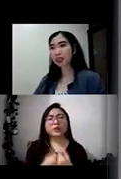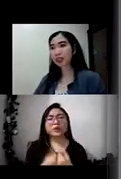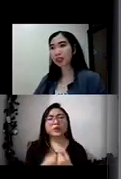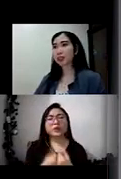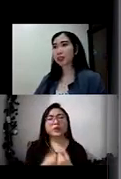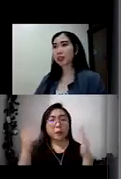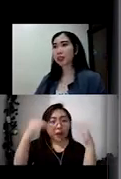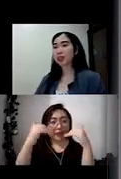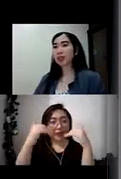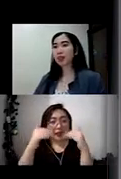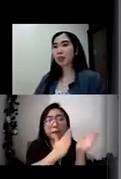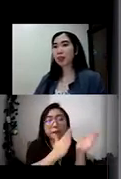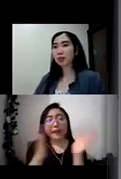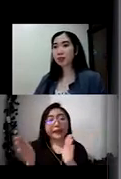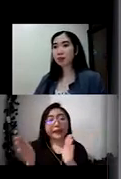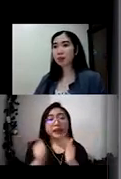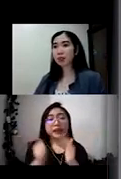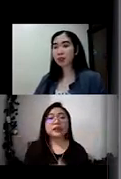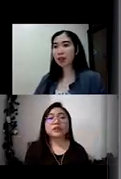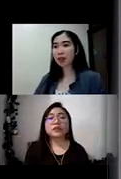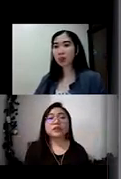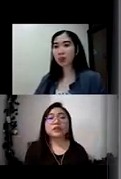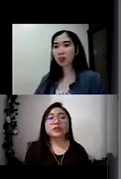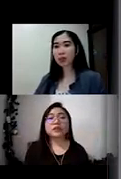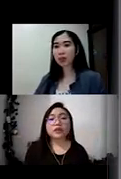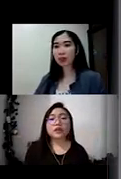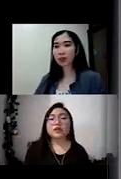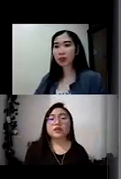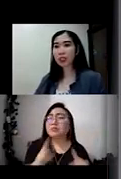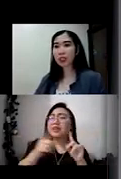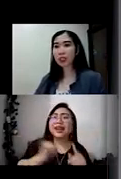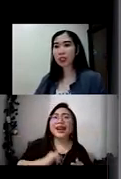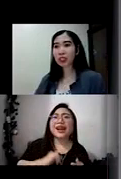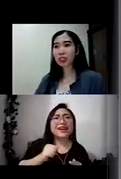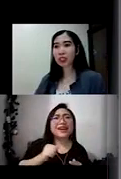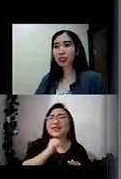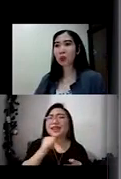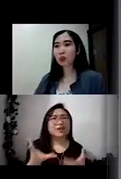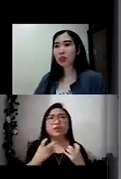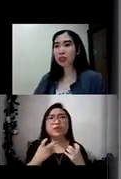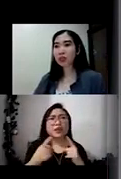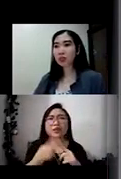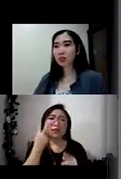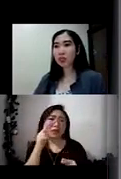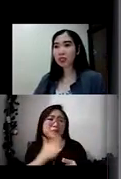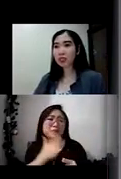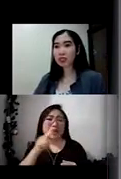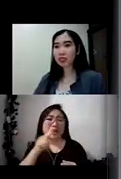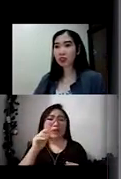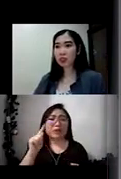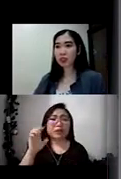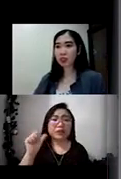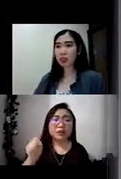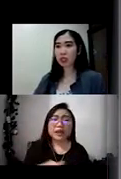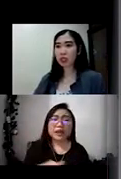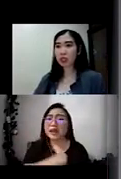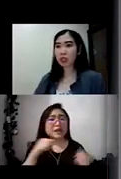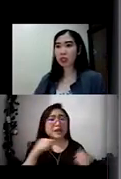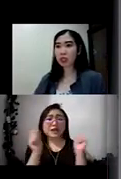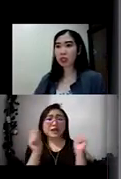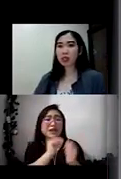planning. Yan. But, syempre, I don't want them to see my notes. So, hindi ko siya ilalagay dito sa